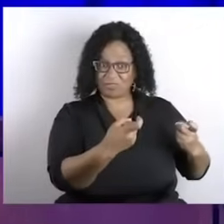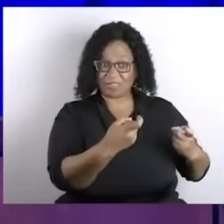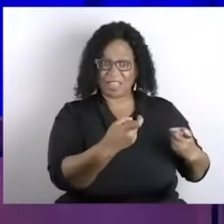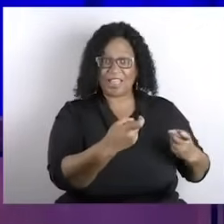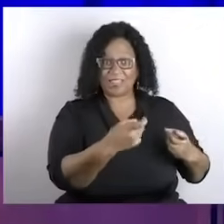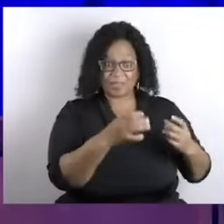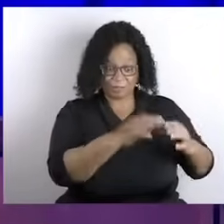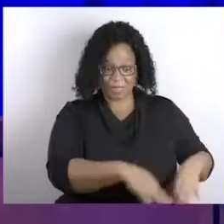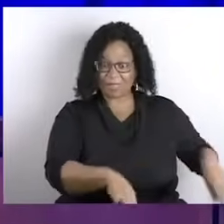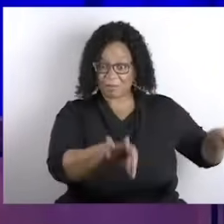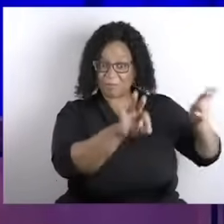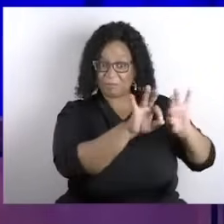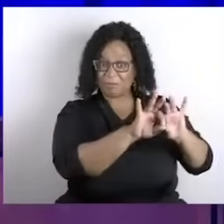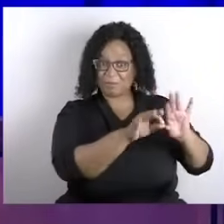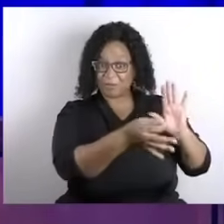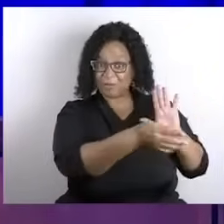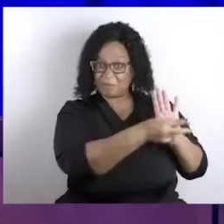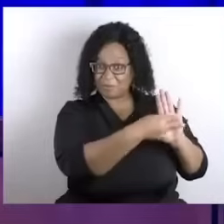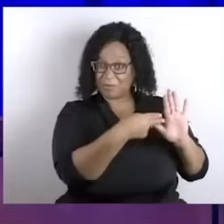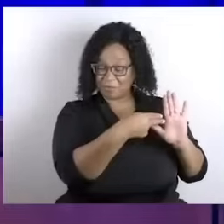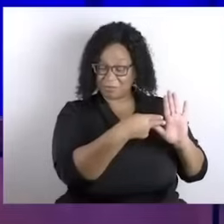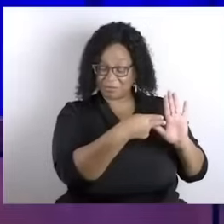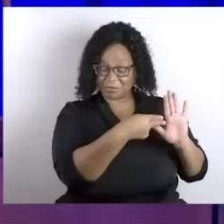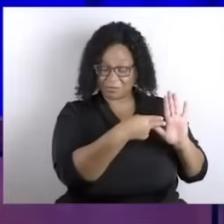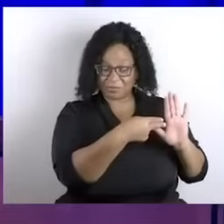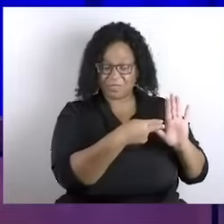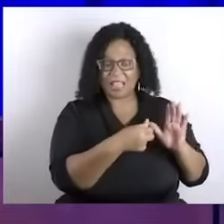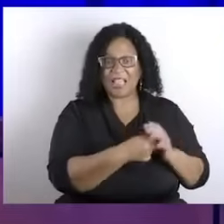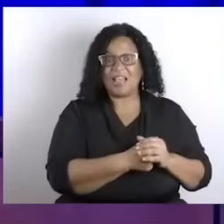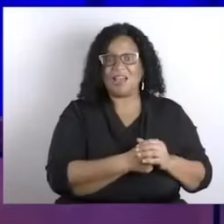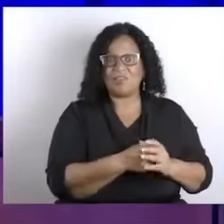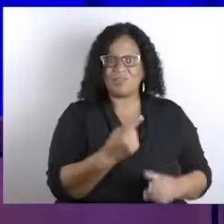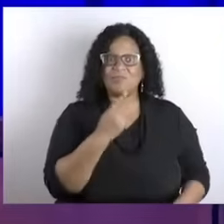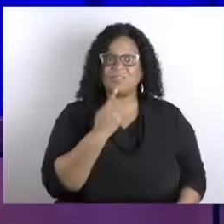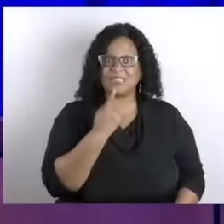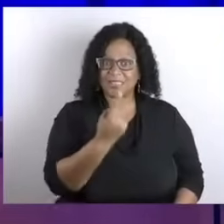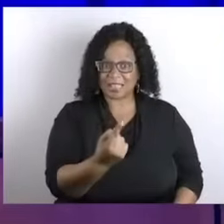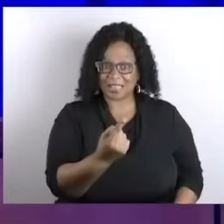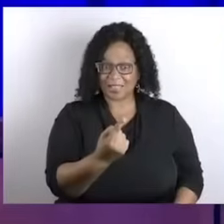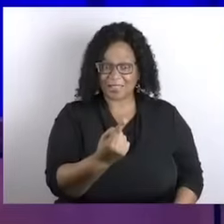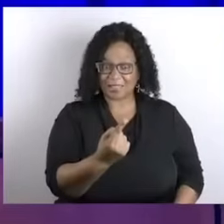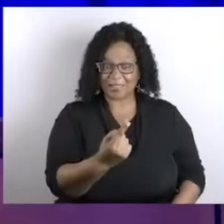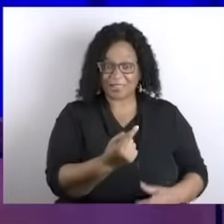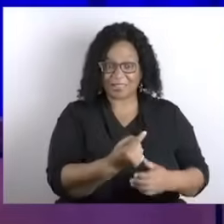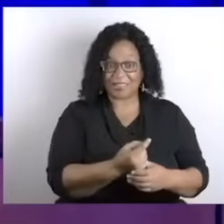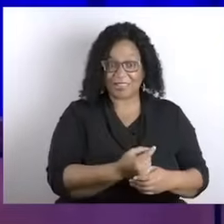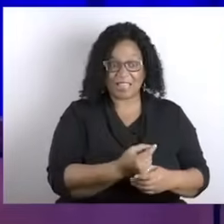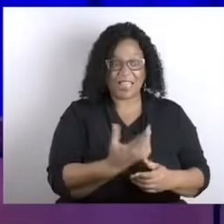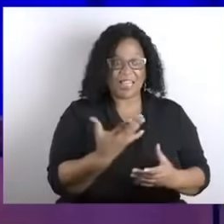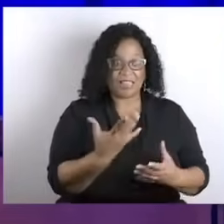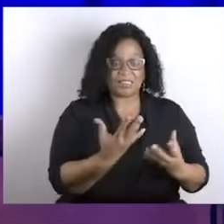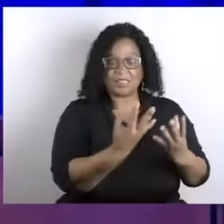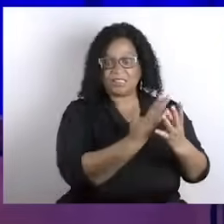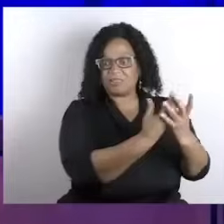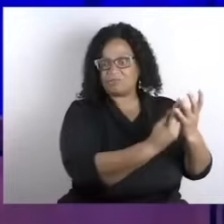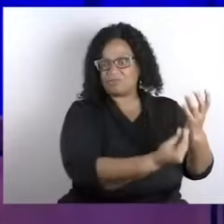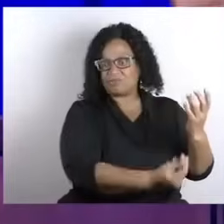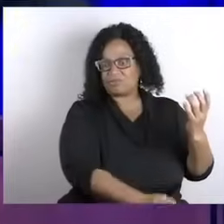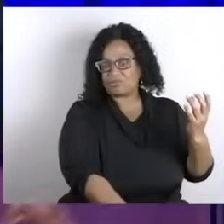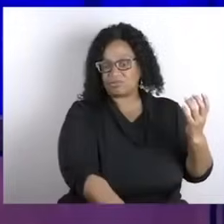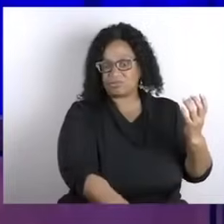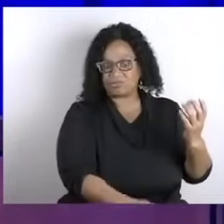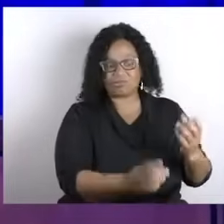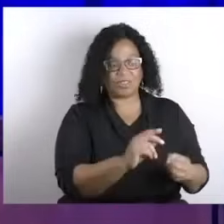If you read verse 8 and 9, you'll find out there's some people with big titles who tell you it's going to go away after a